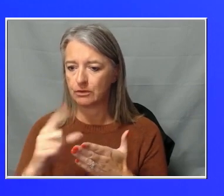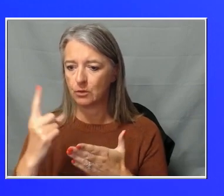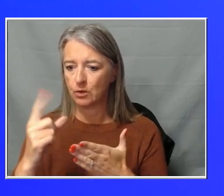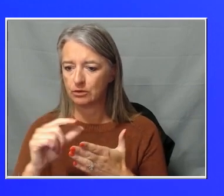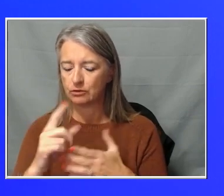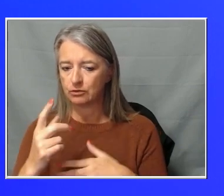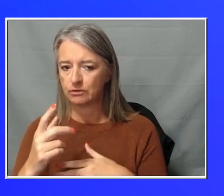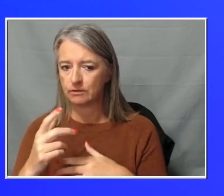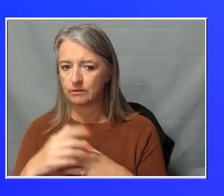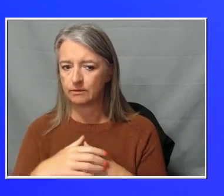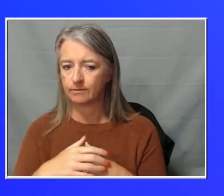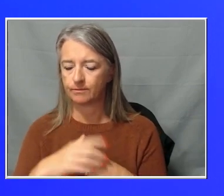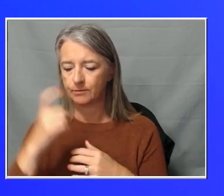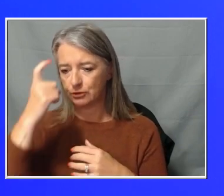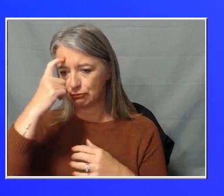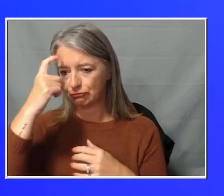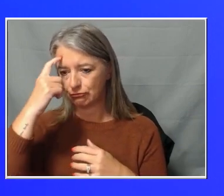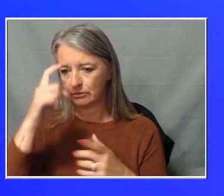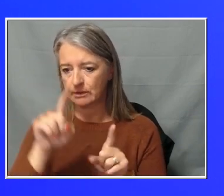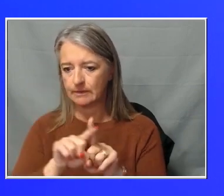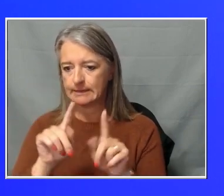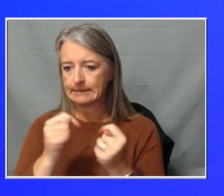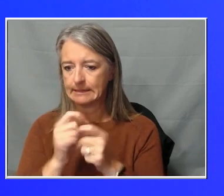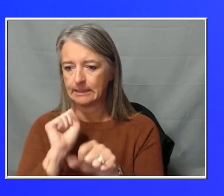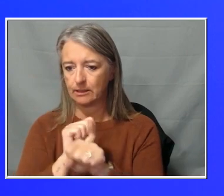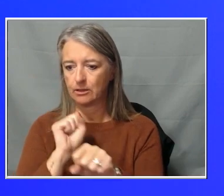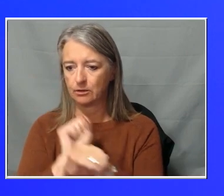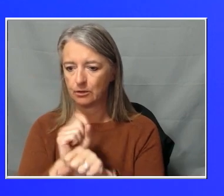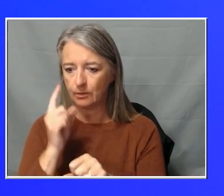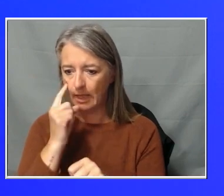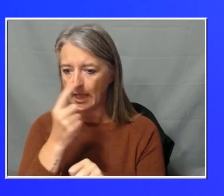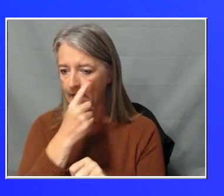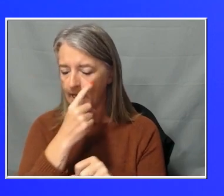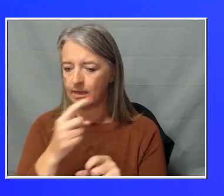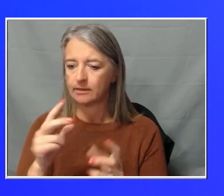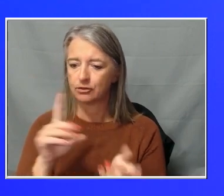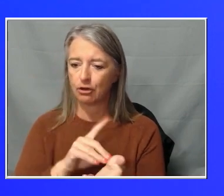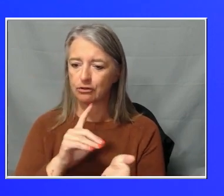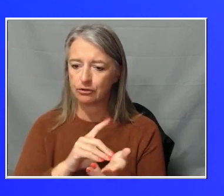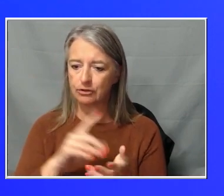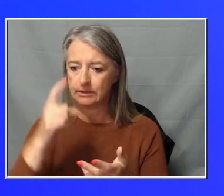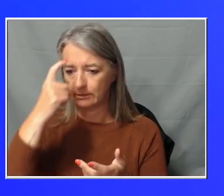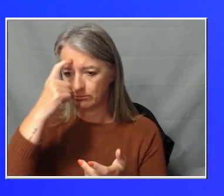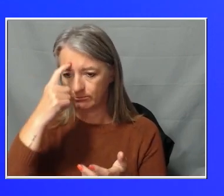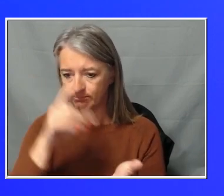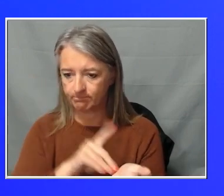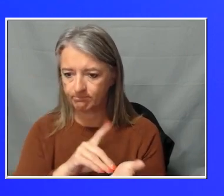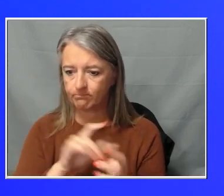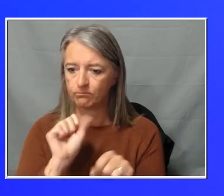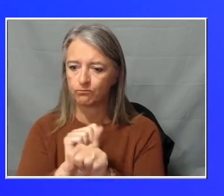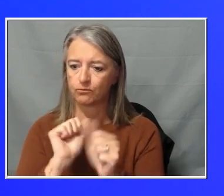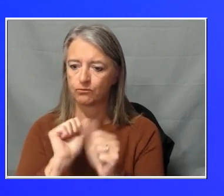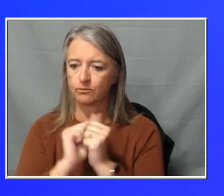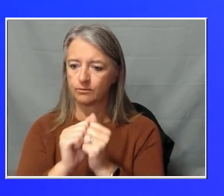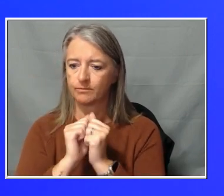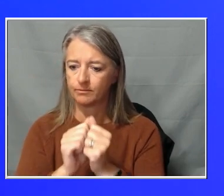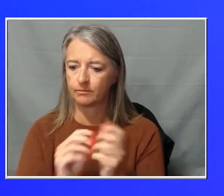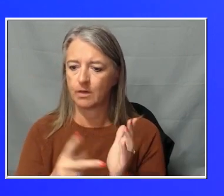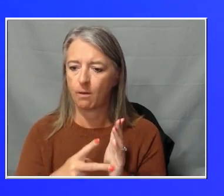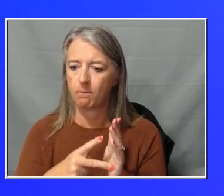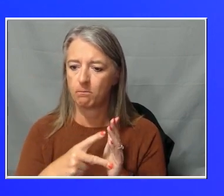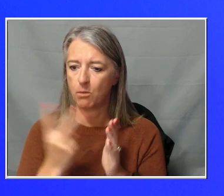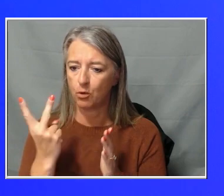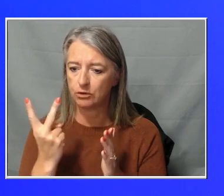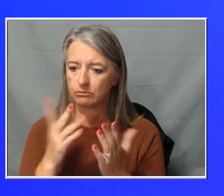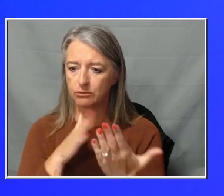surgeon, just neurosurgery, but it's a teamwork between ophthalmology and neurosurgery. In a lot of cases is much more than that. It's a multidisciplinary